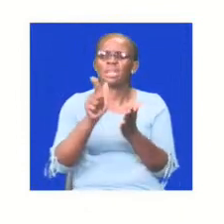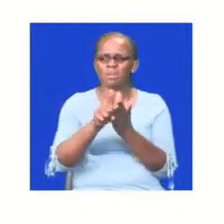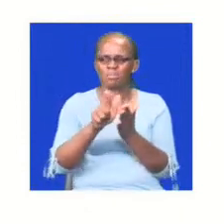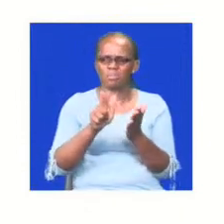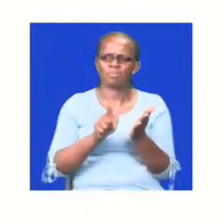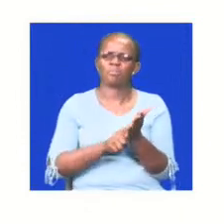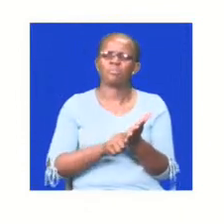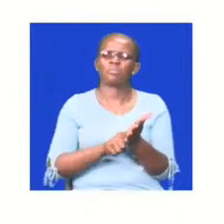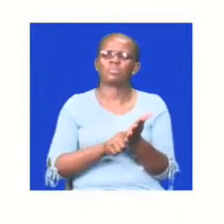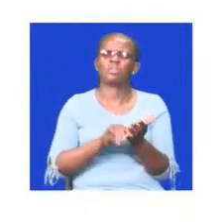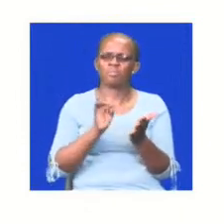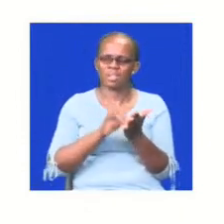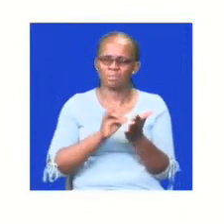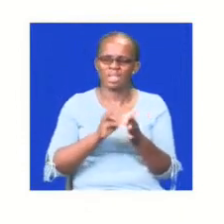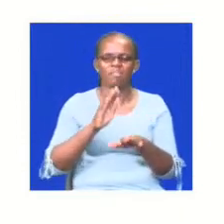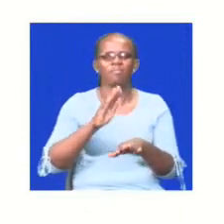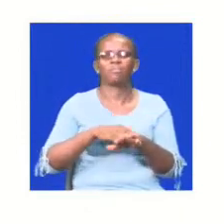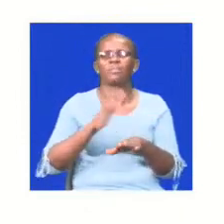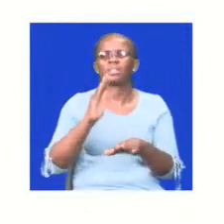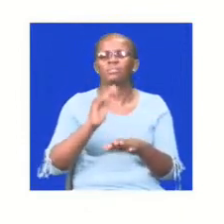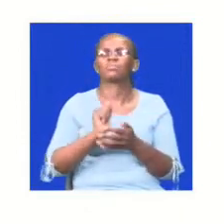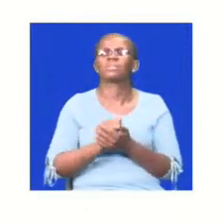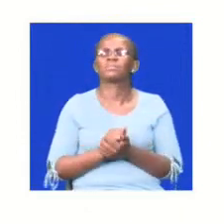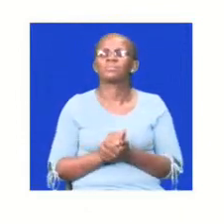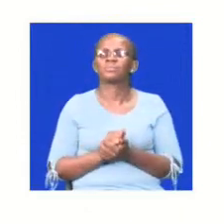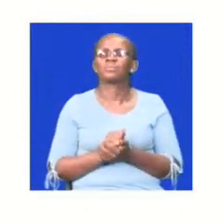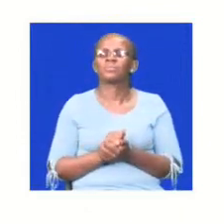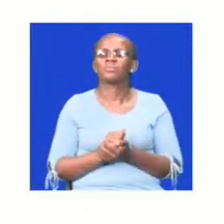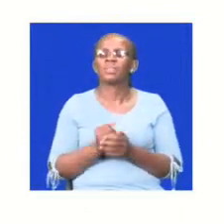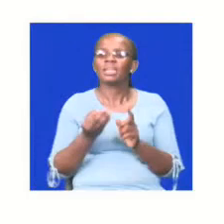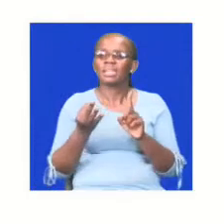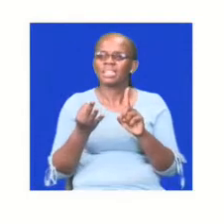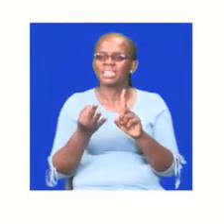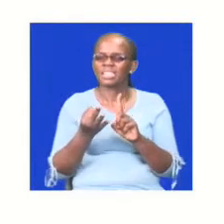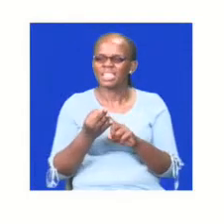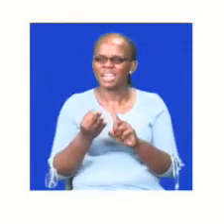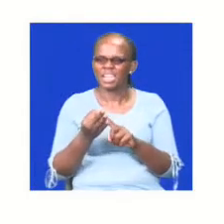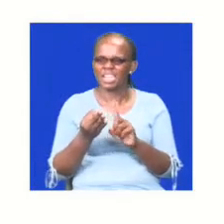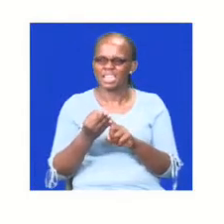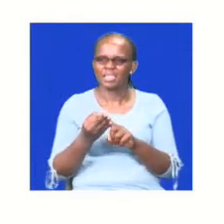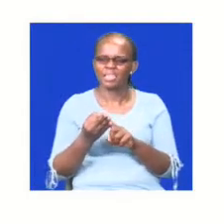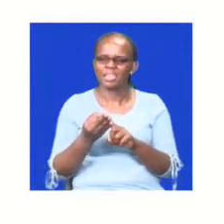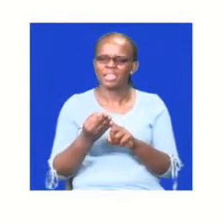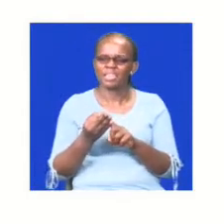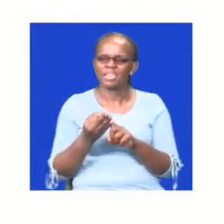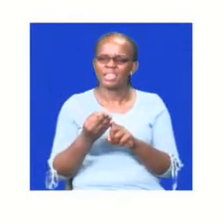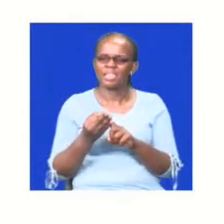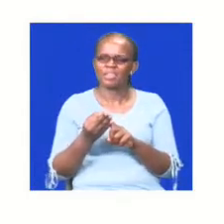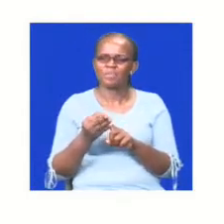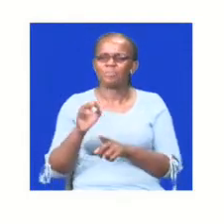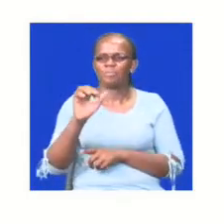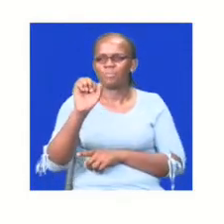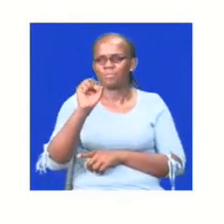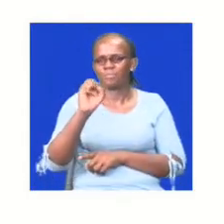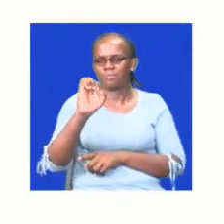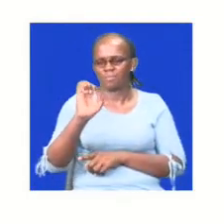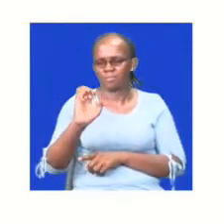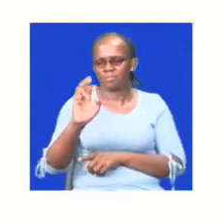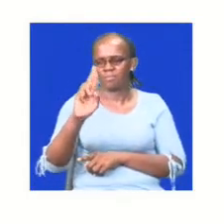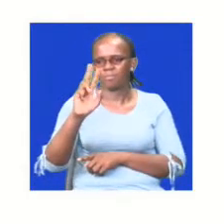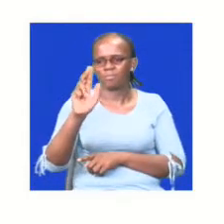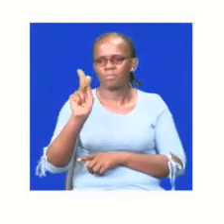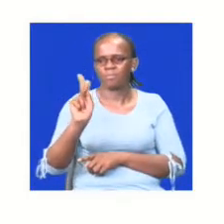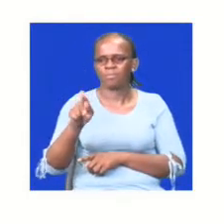law. The next one is serpent. A serpent is a snake.